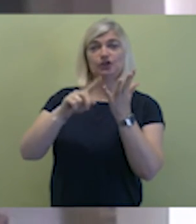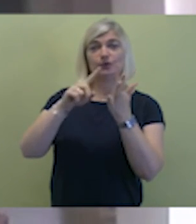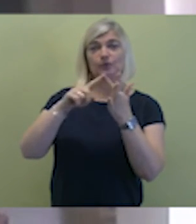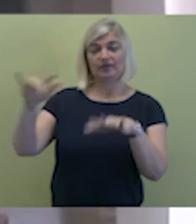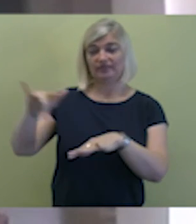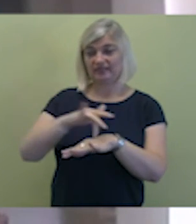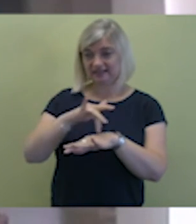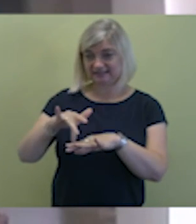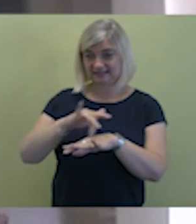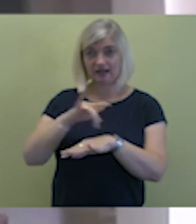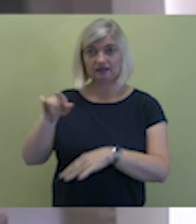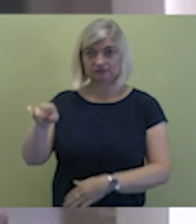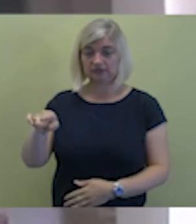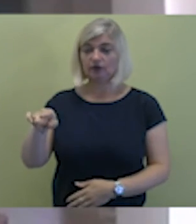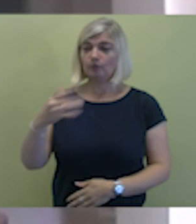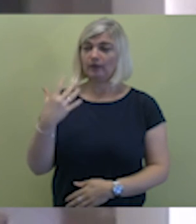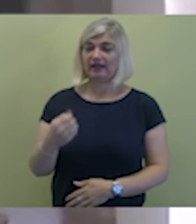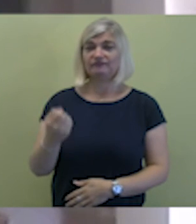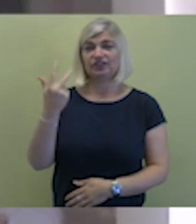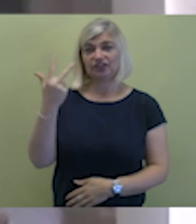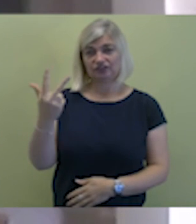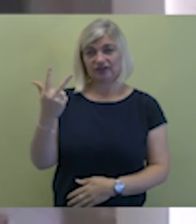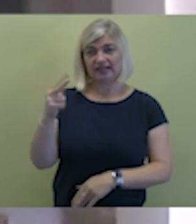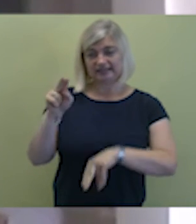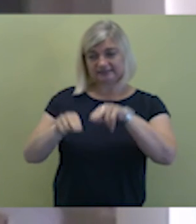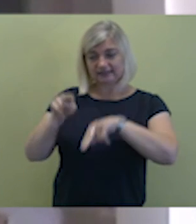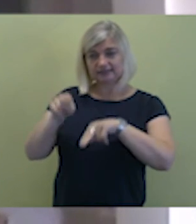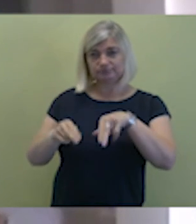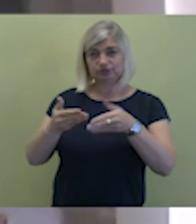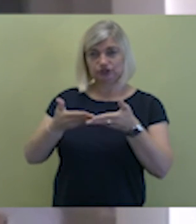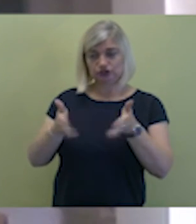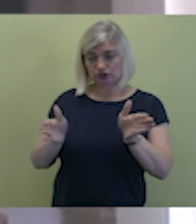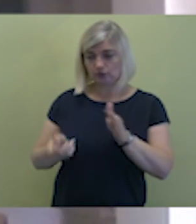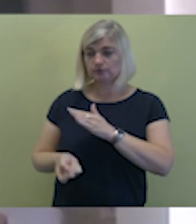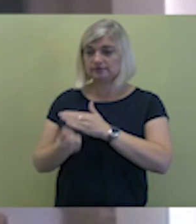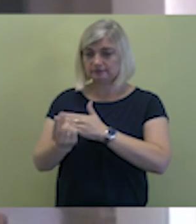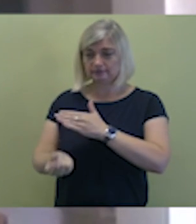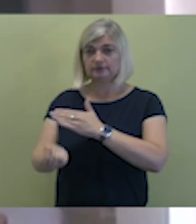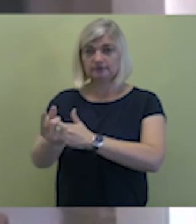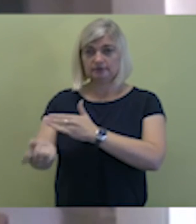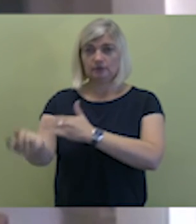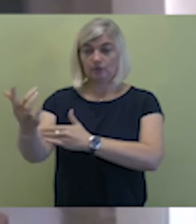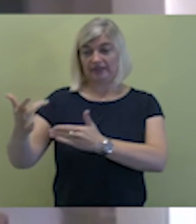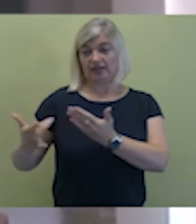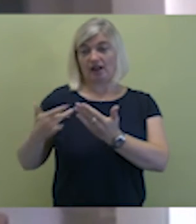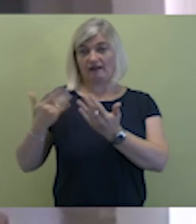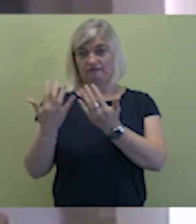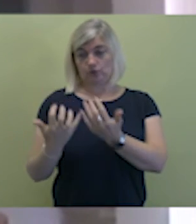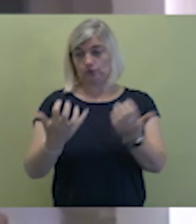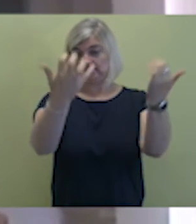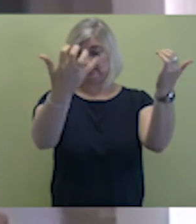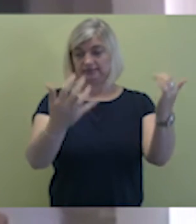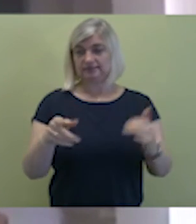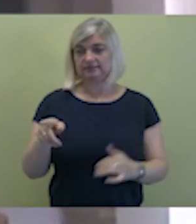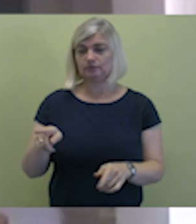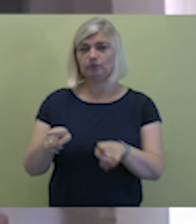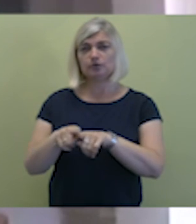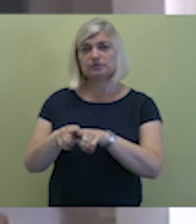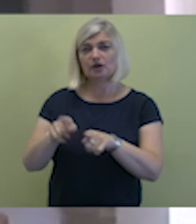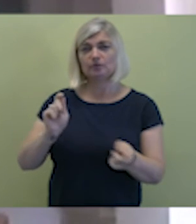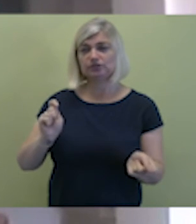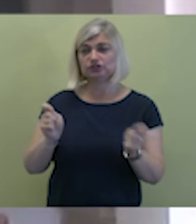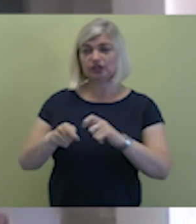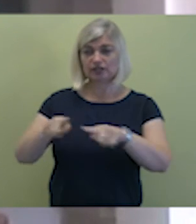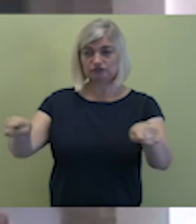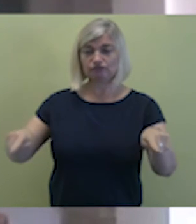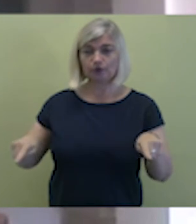to our studio. This is where we do our 3 assessment shows throughout the year to a live audience. We've also got some